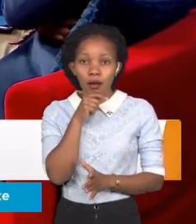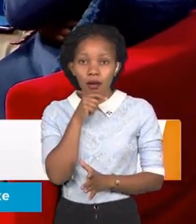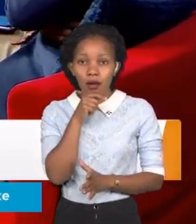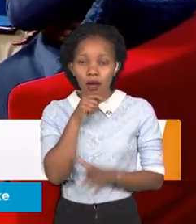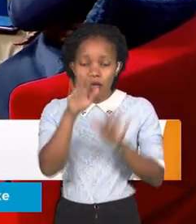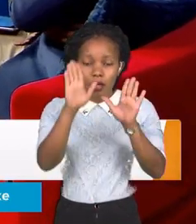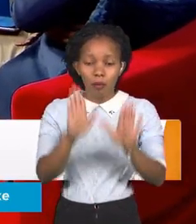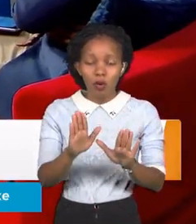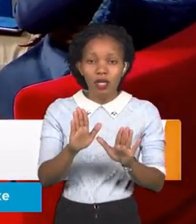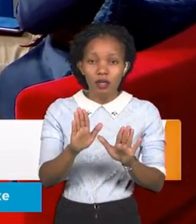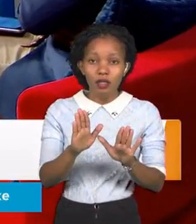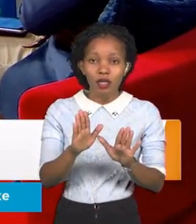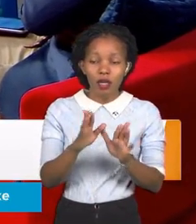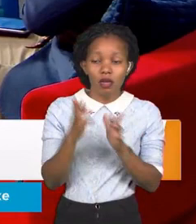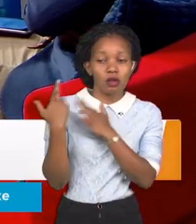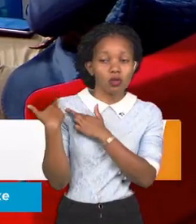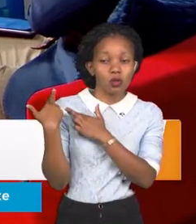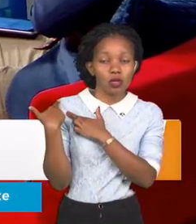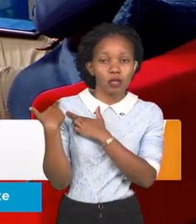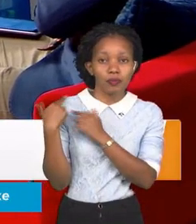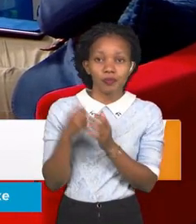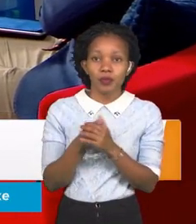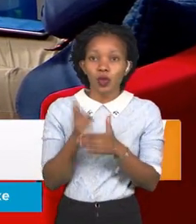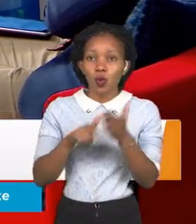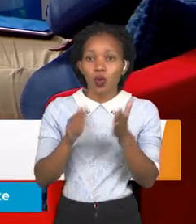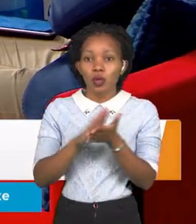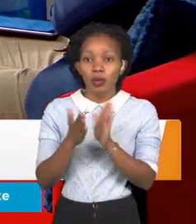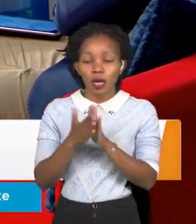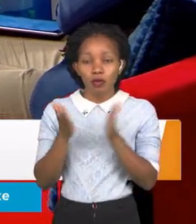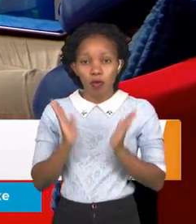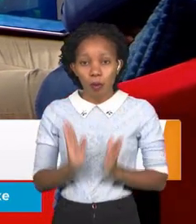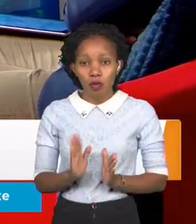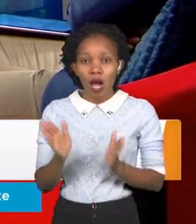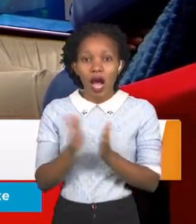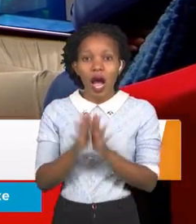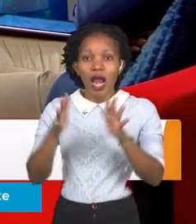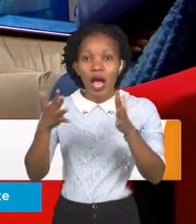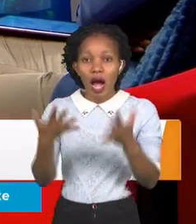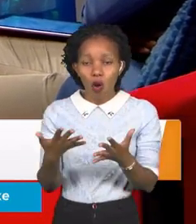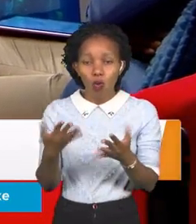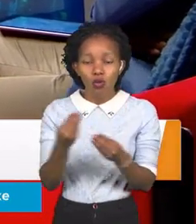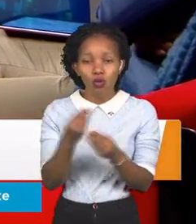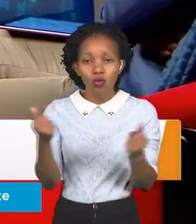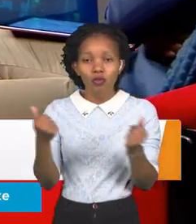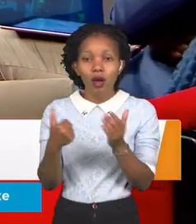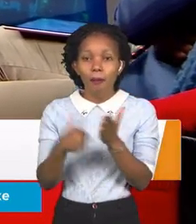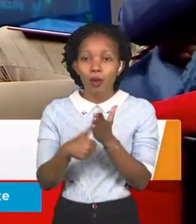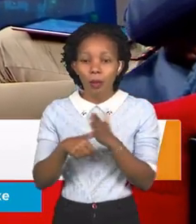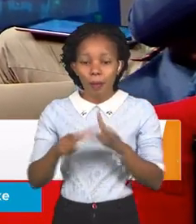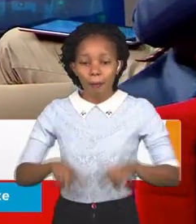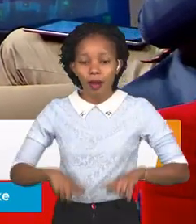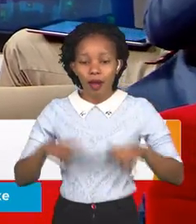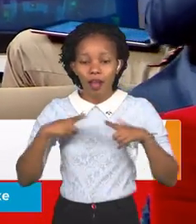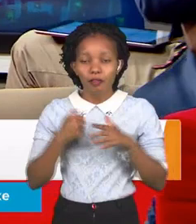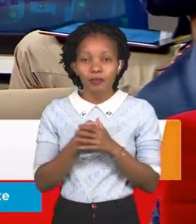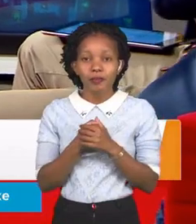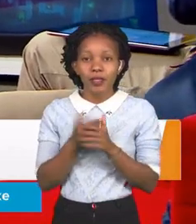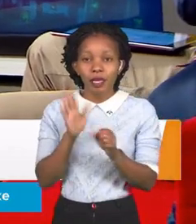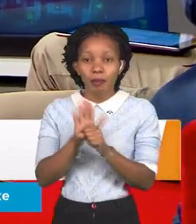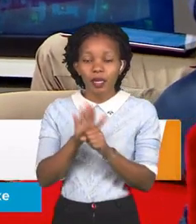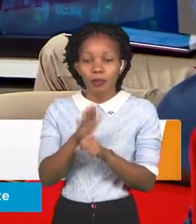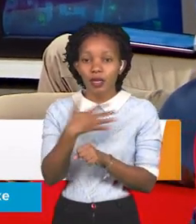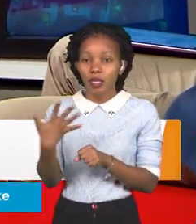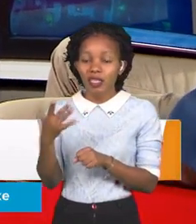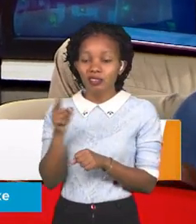important role to play in what becomes of a person and how they deal with life situations. Now, most of these things